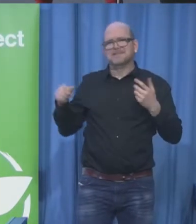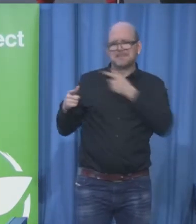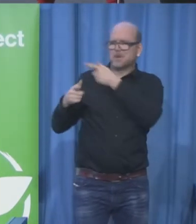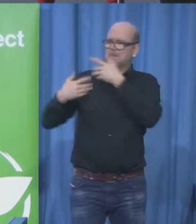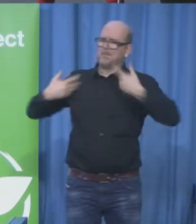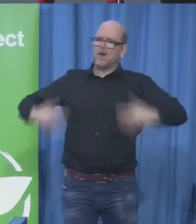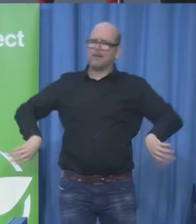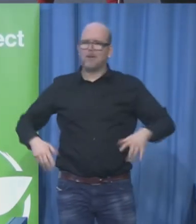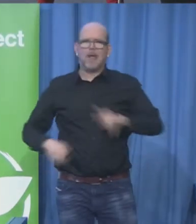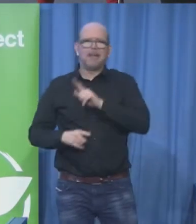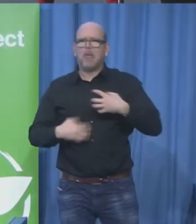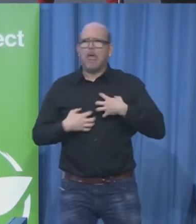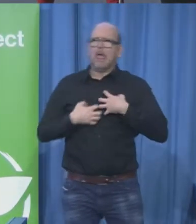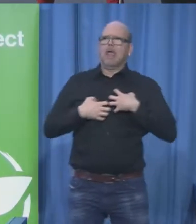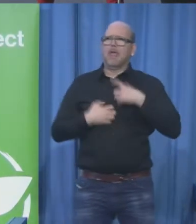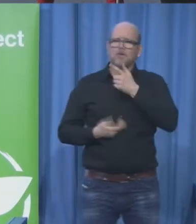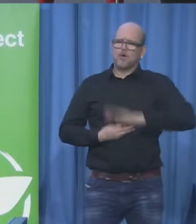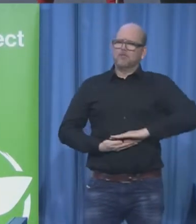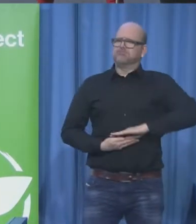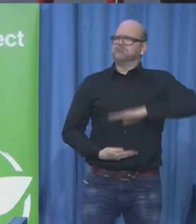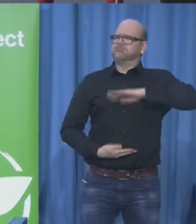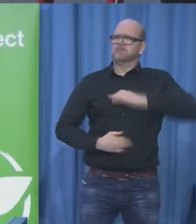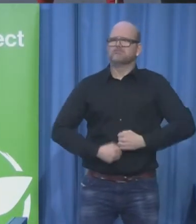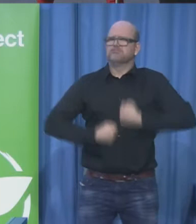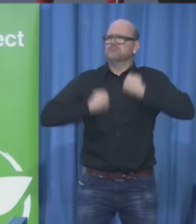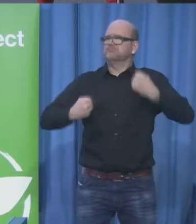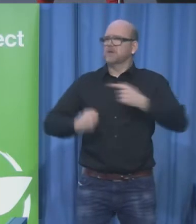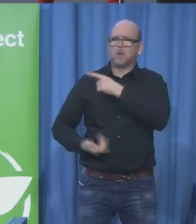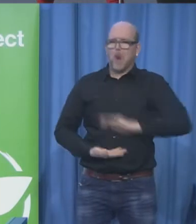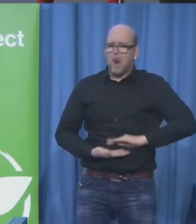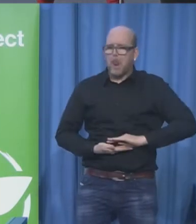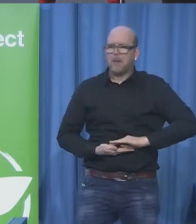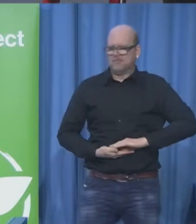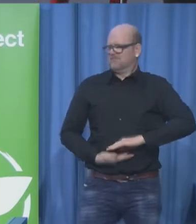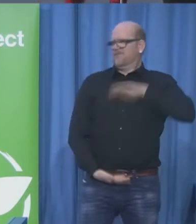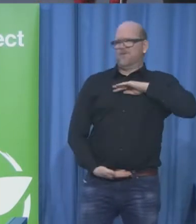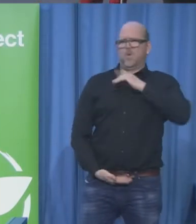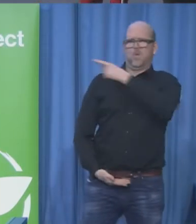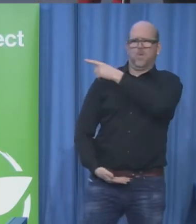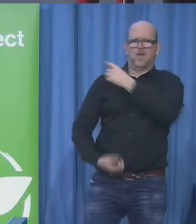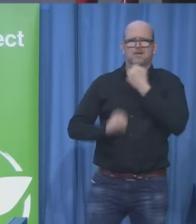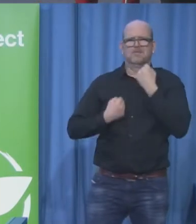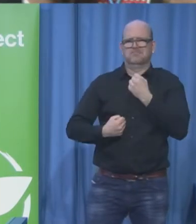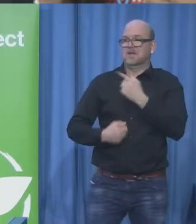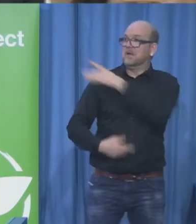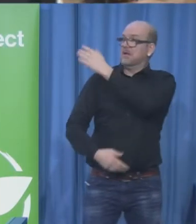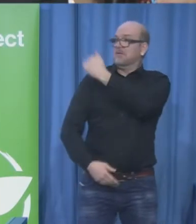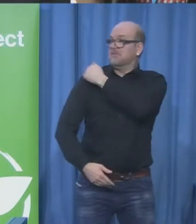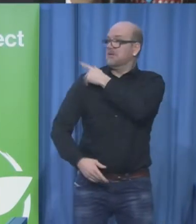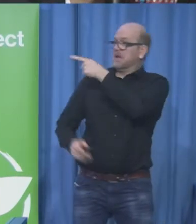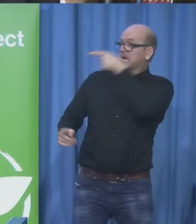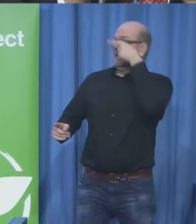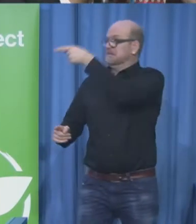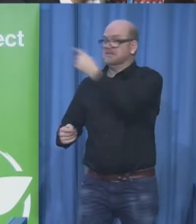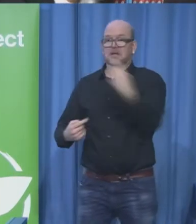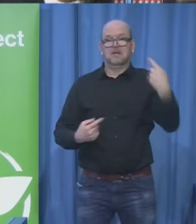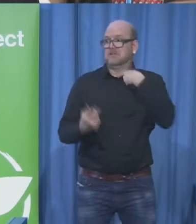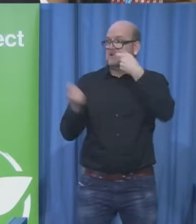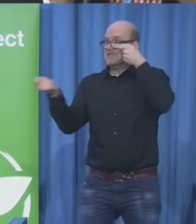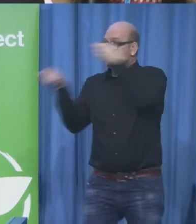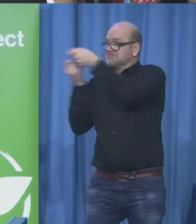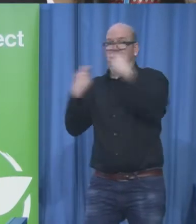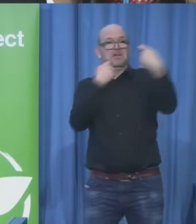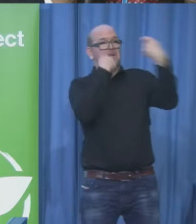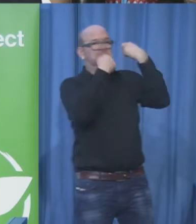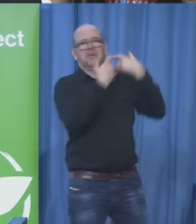people who mentored you or a real positive influence, or did you just do this on your own? So it's a beautiful question. And I think